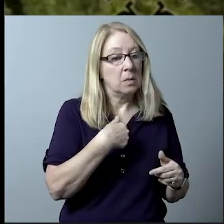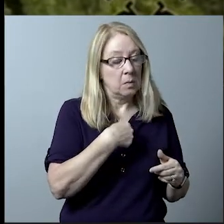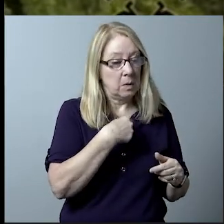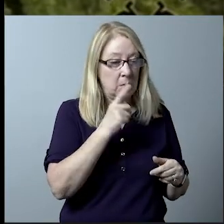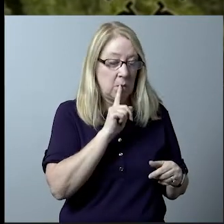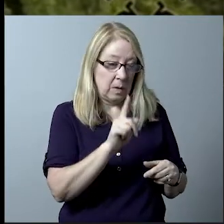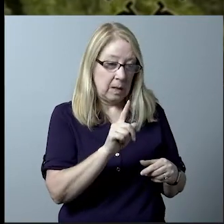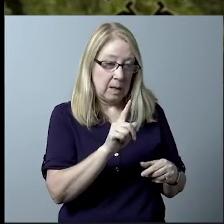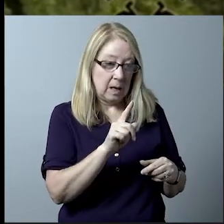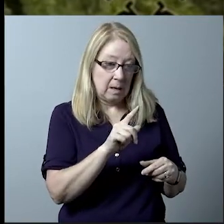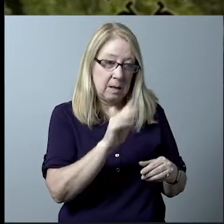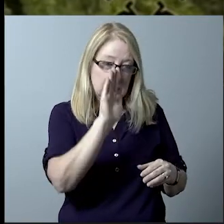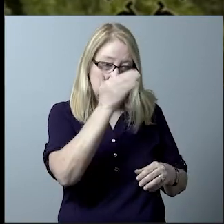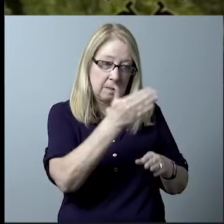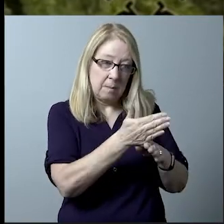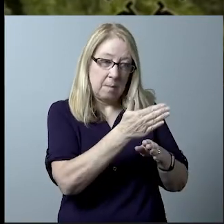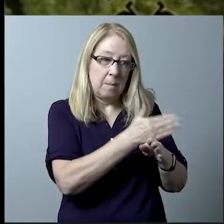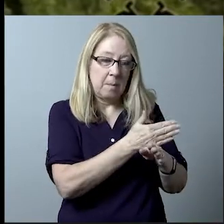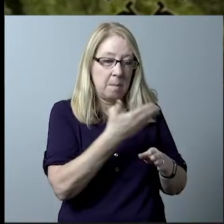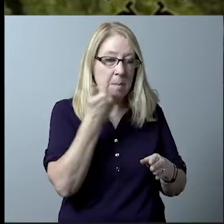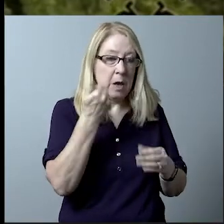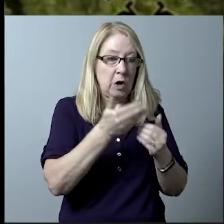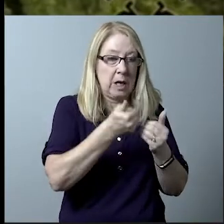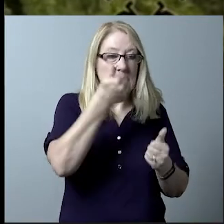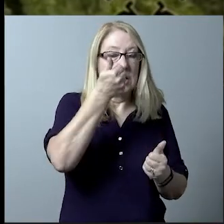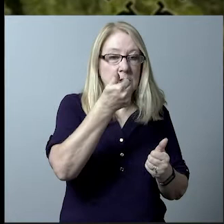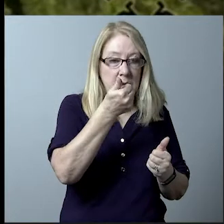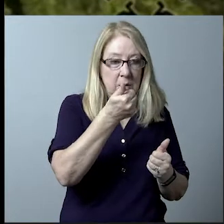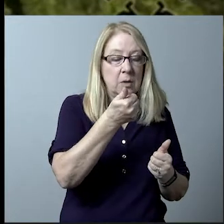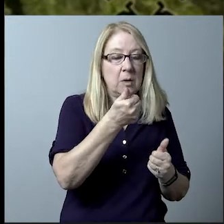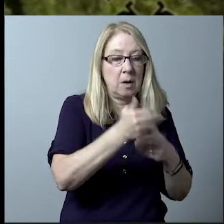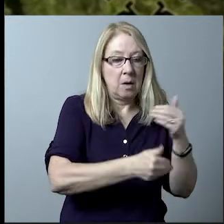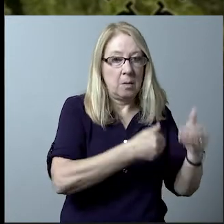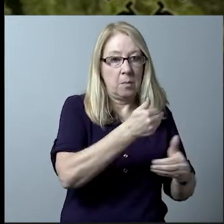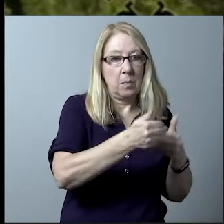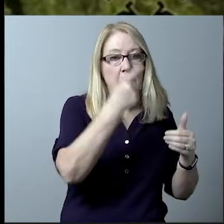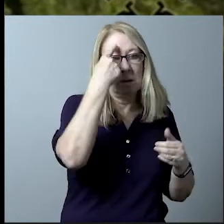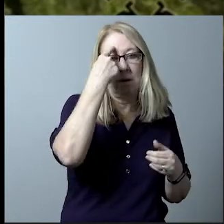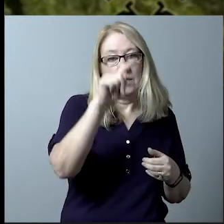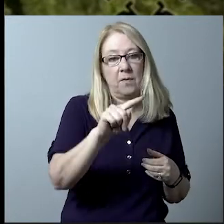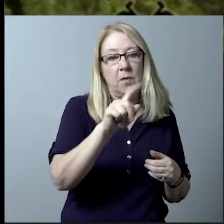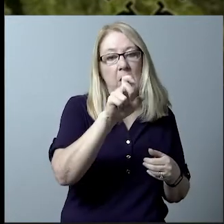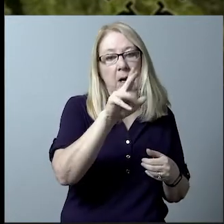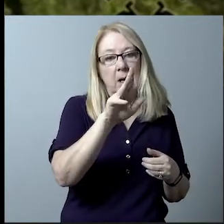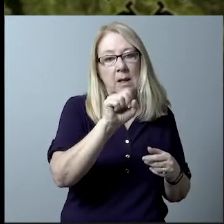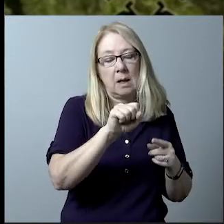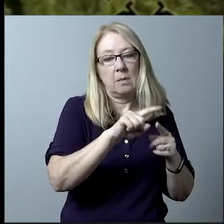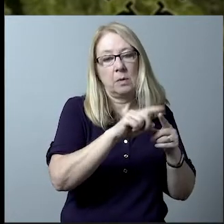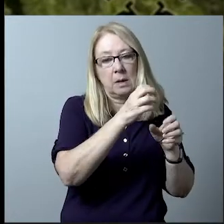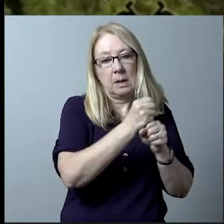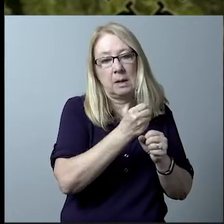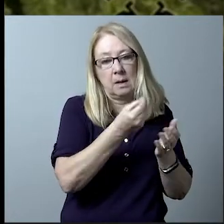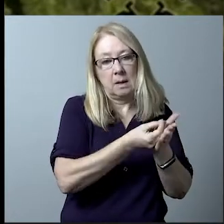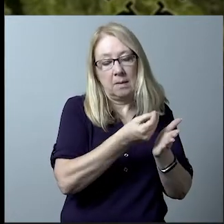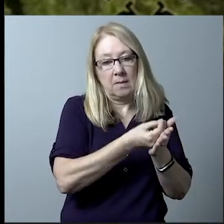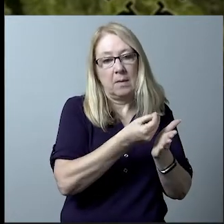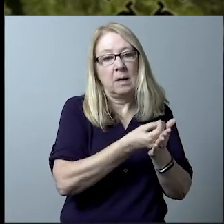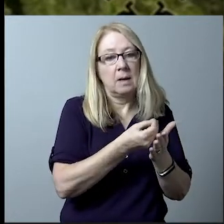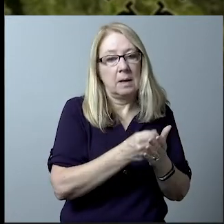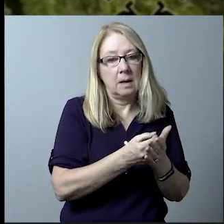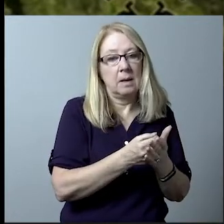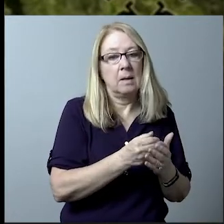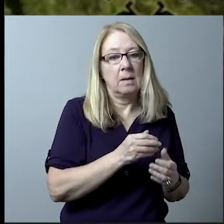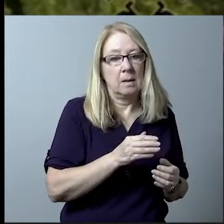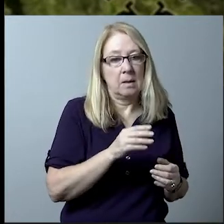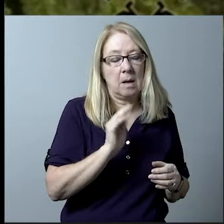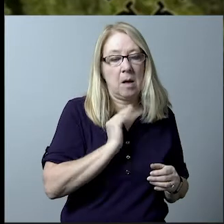has so far been looking much better and a much easier process for clubs to apply for funds through our club